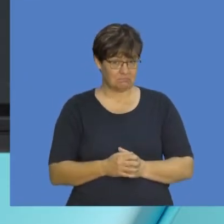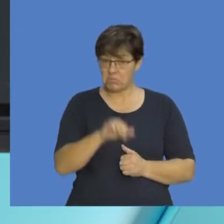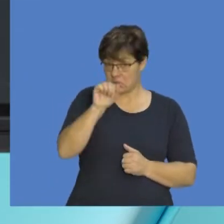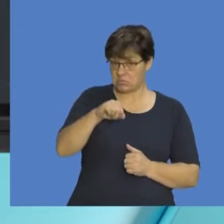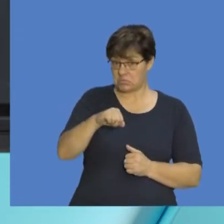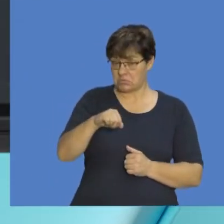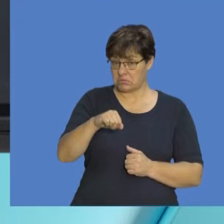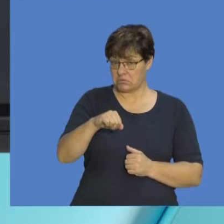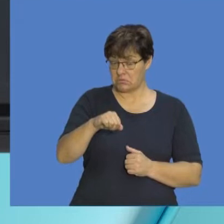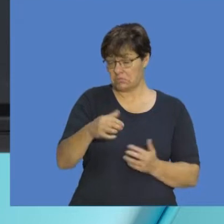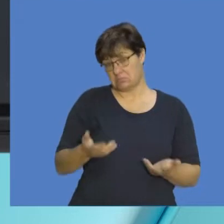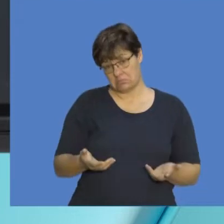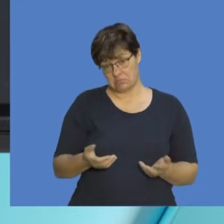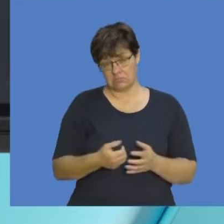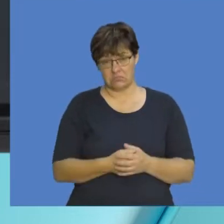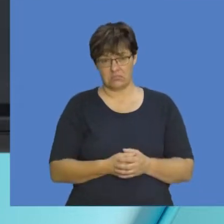Yes?